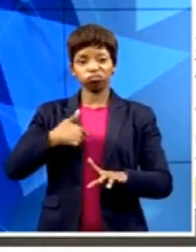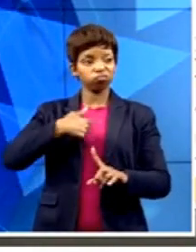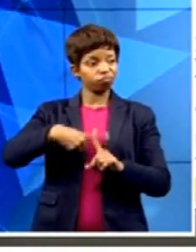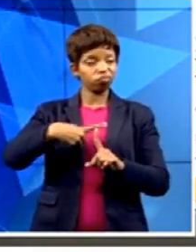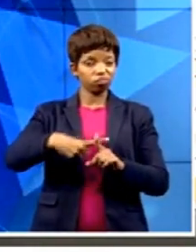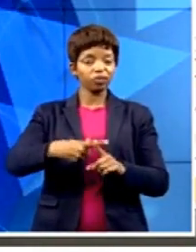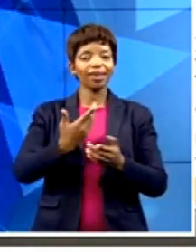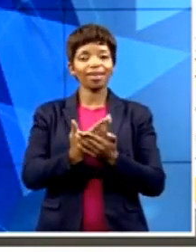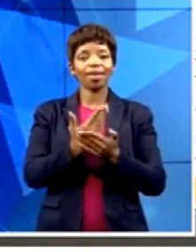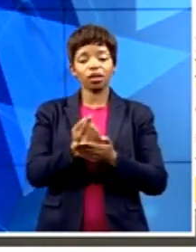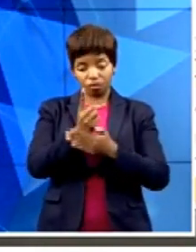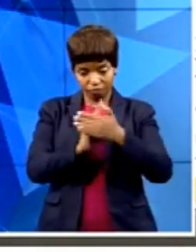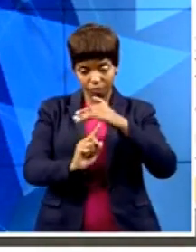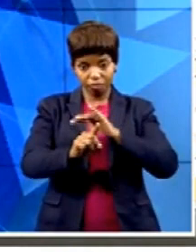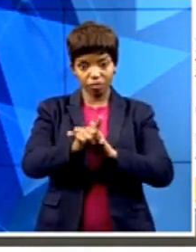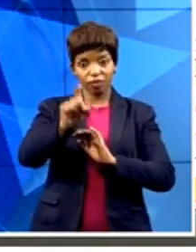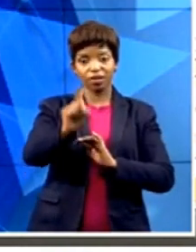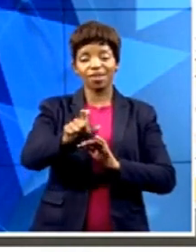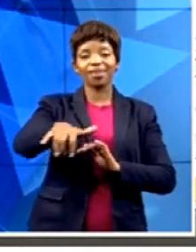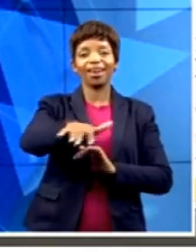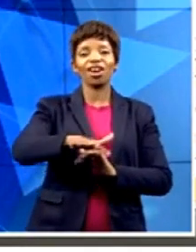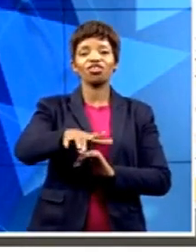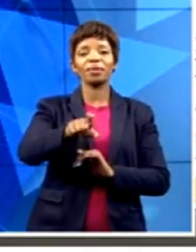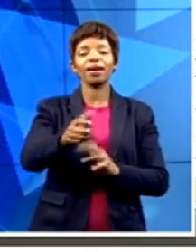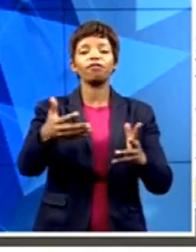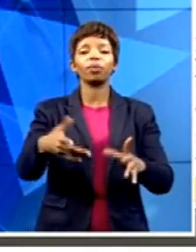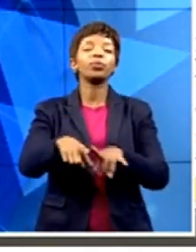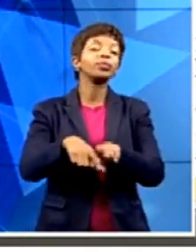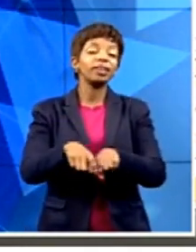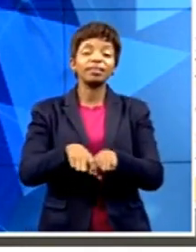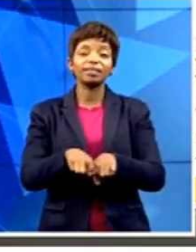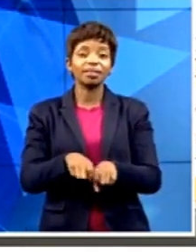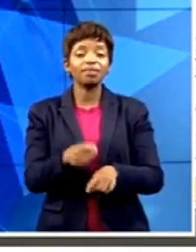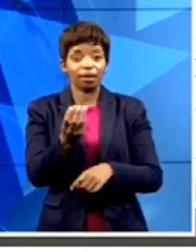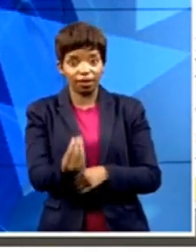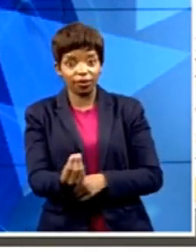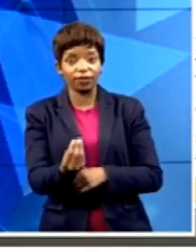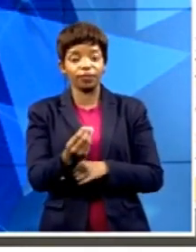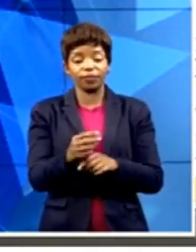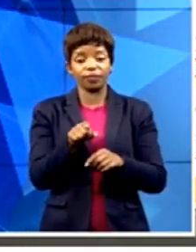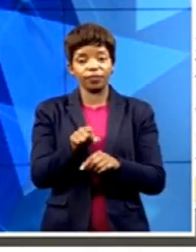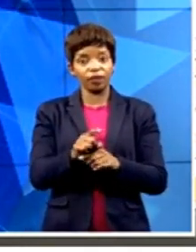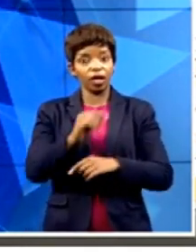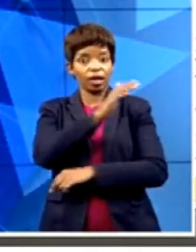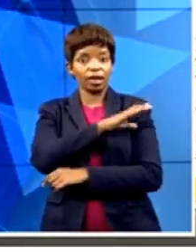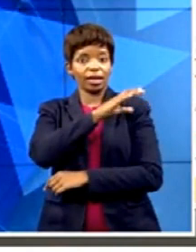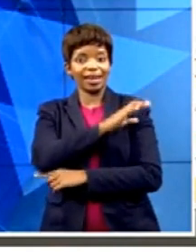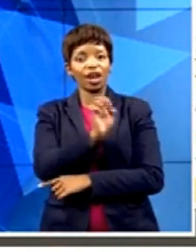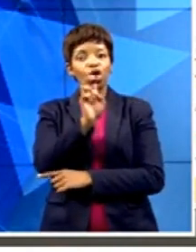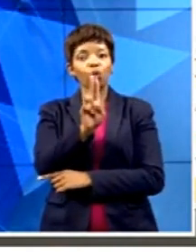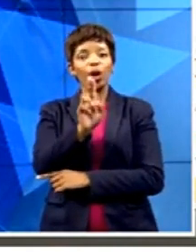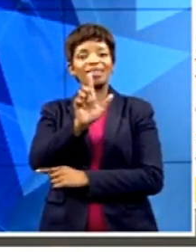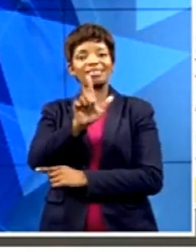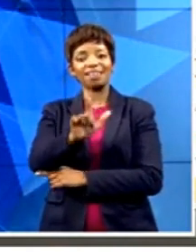mobile clinics and get tested. There are clinics, at least 27 sites across the city of Johannesburg alone